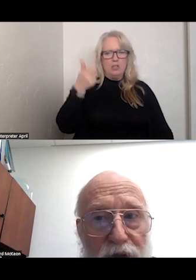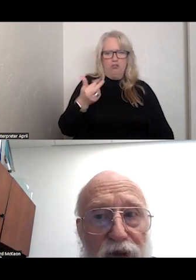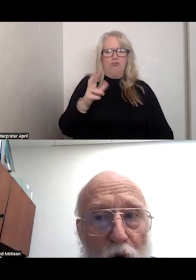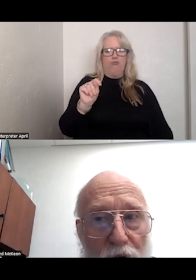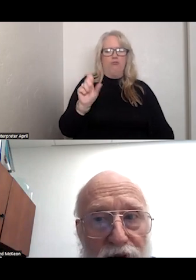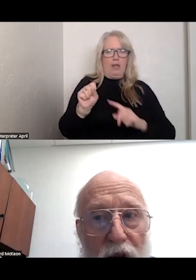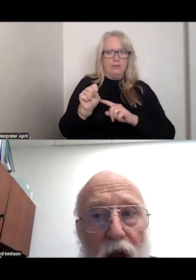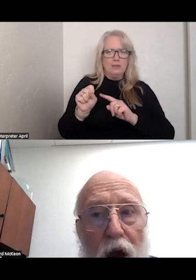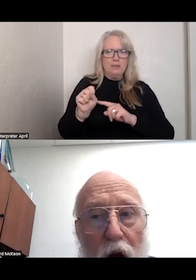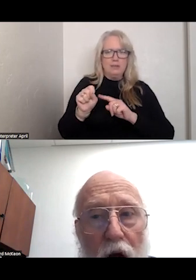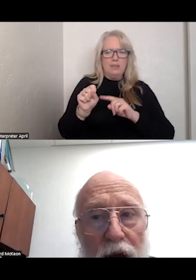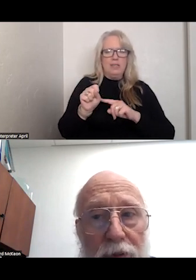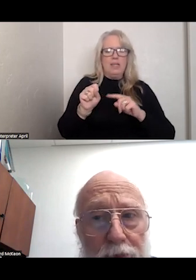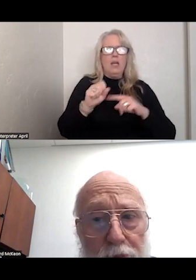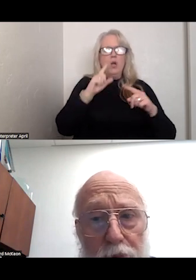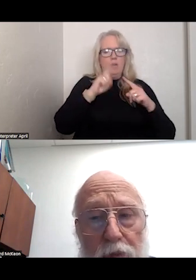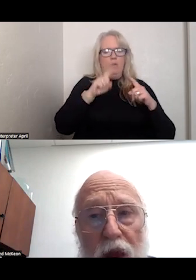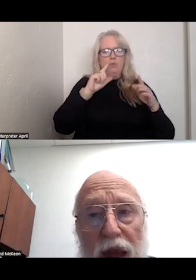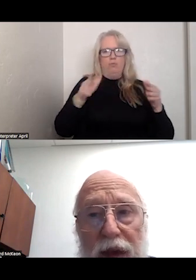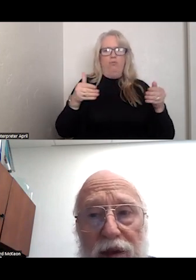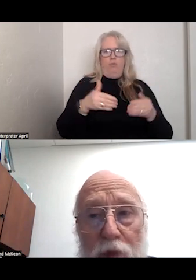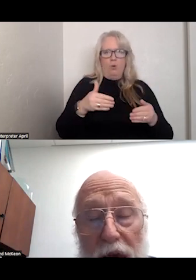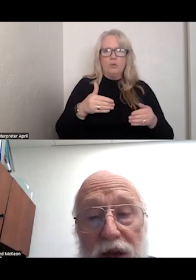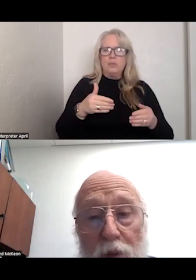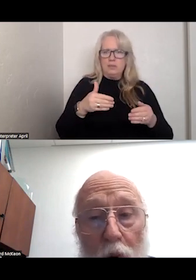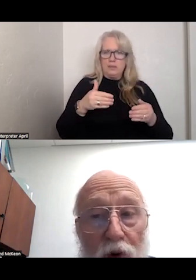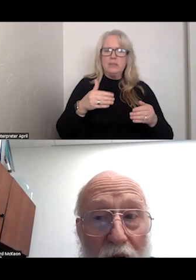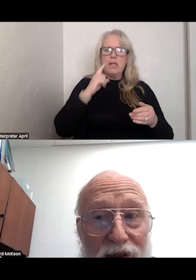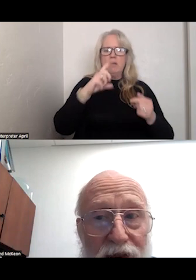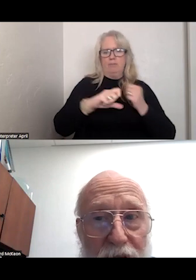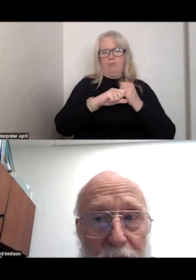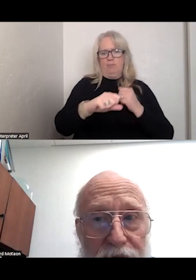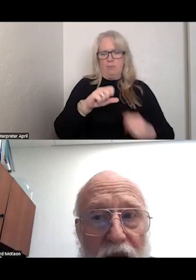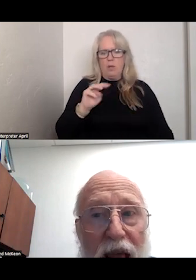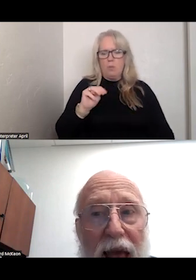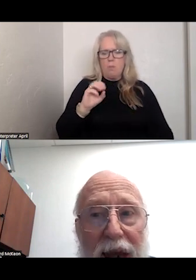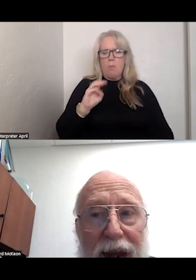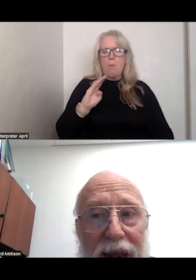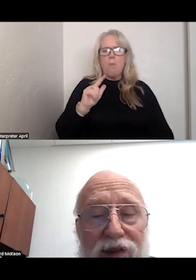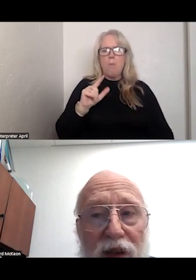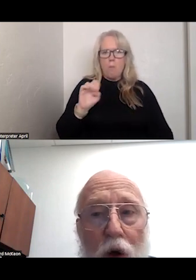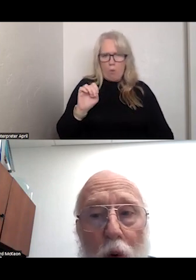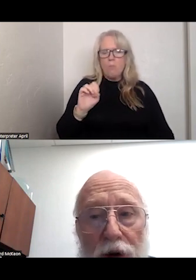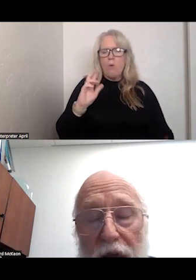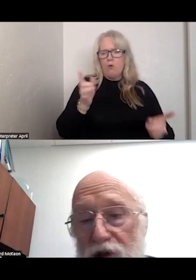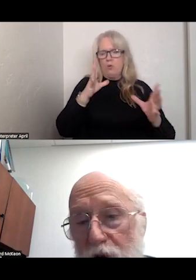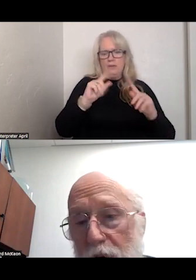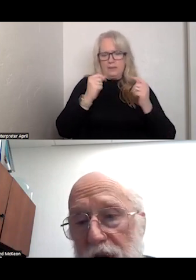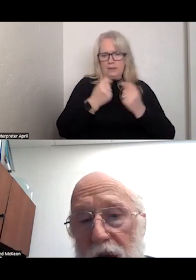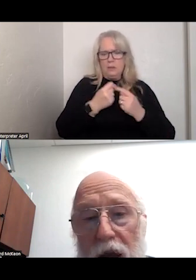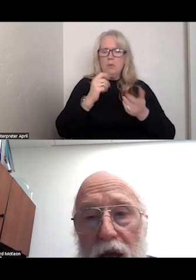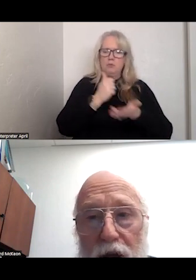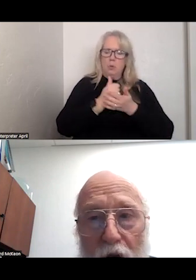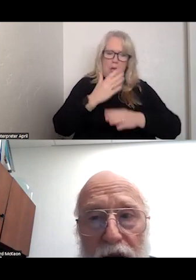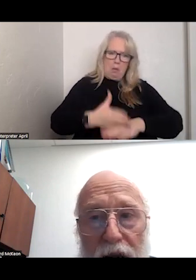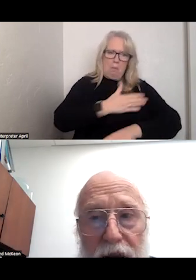grants that focus on expanding mobile crisis teams and enhancing the coordination with